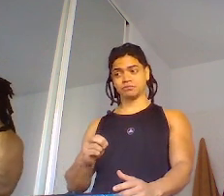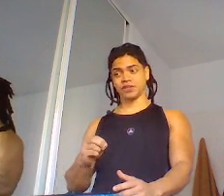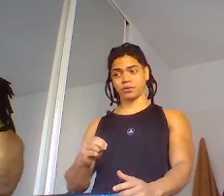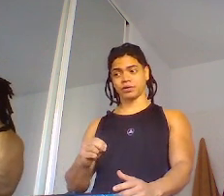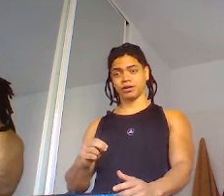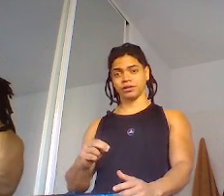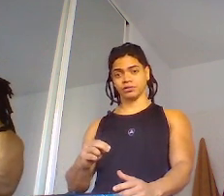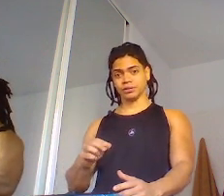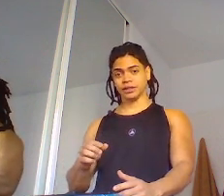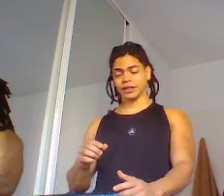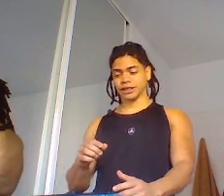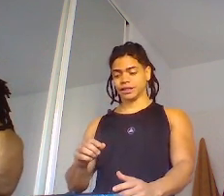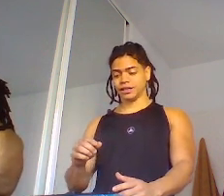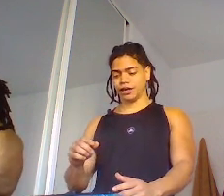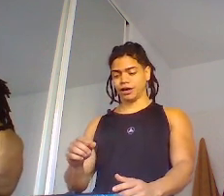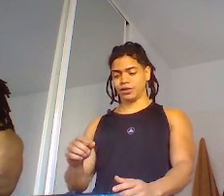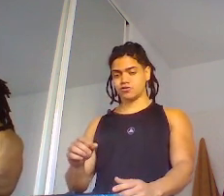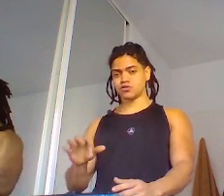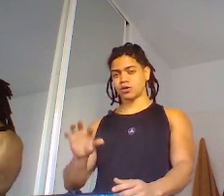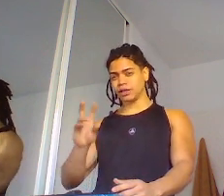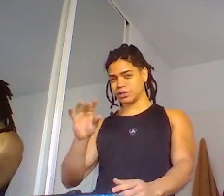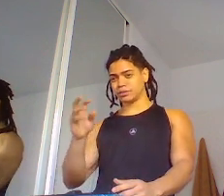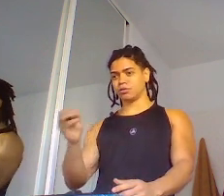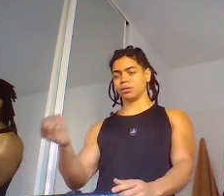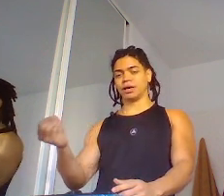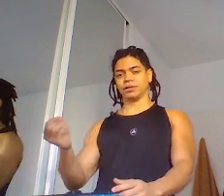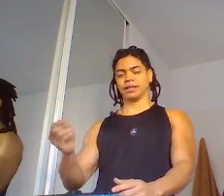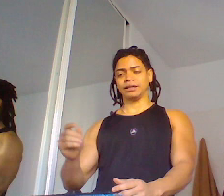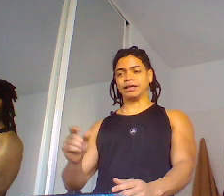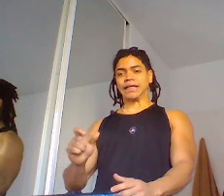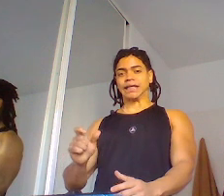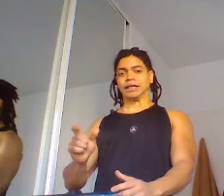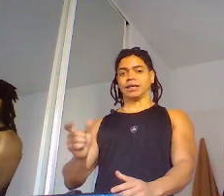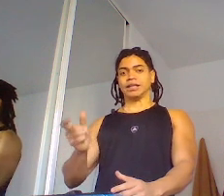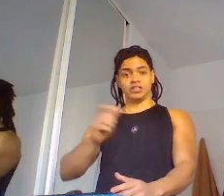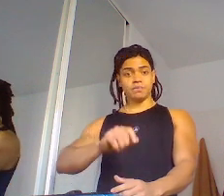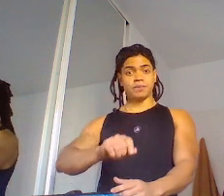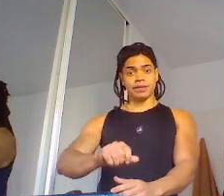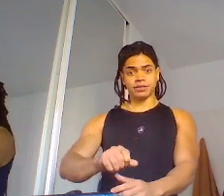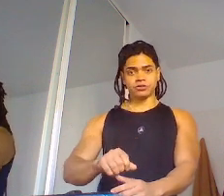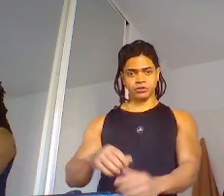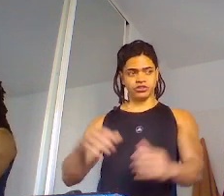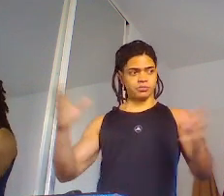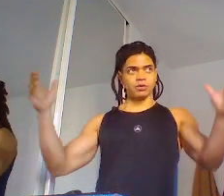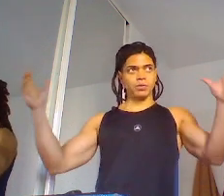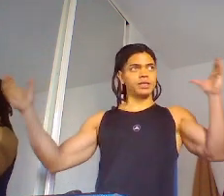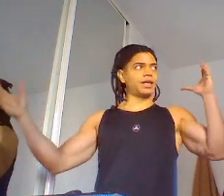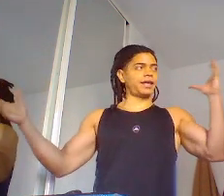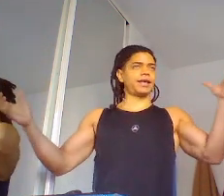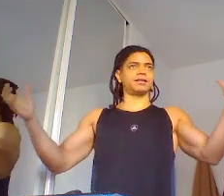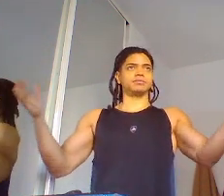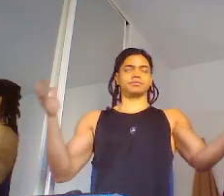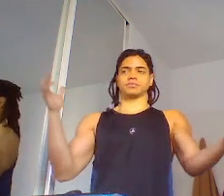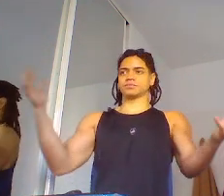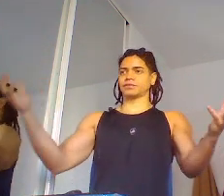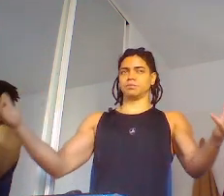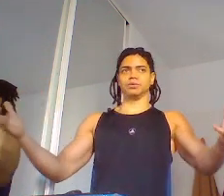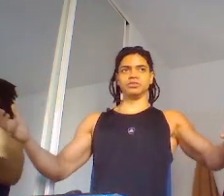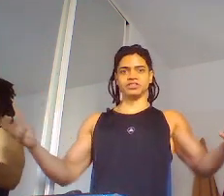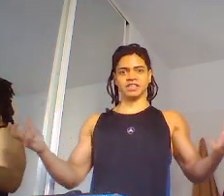it is very, very awesome to know a little bit more about that. GPS, which is something that we